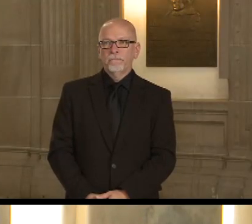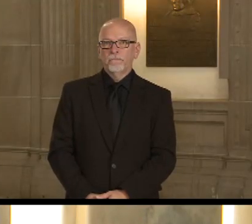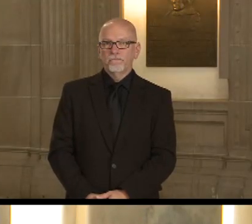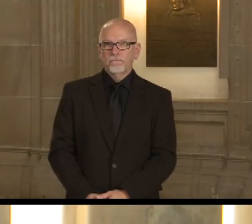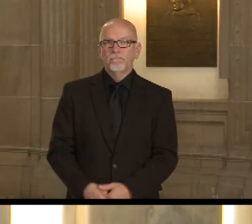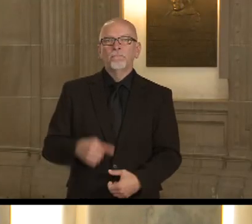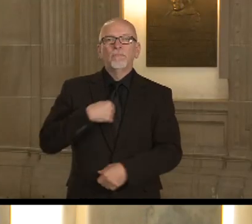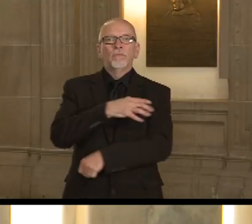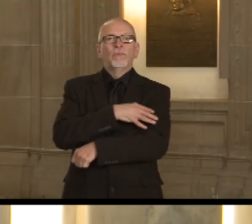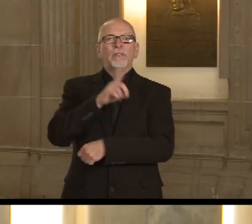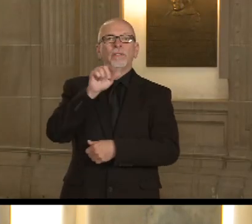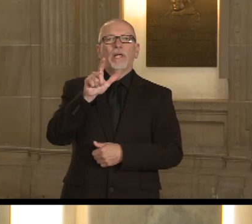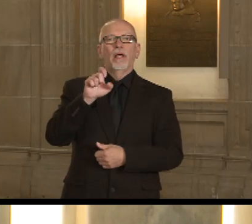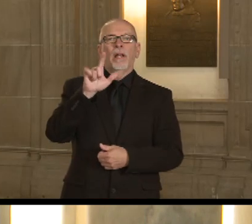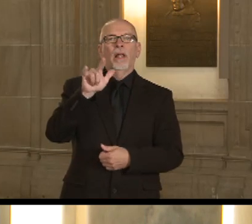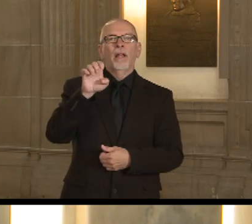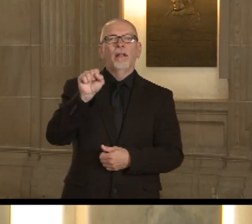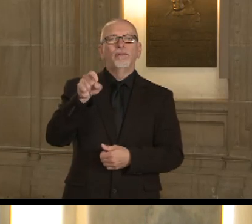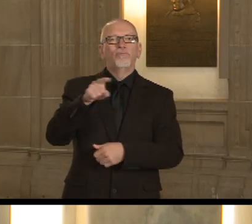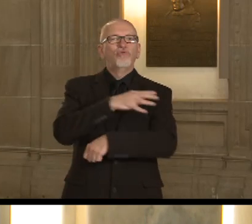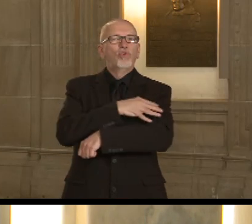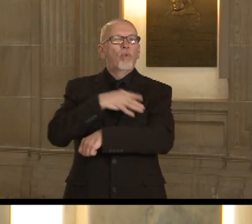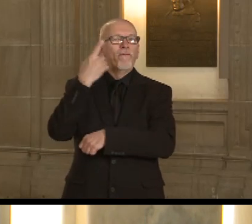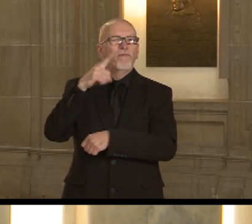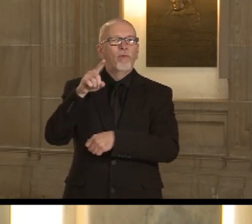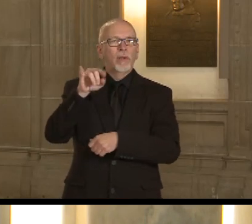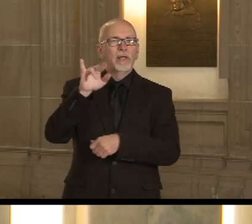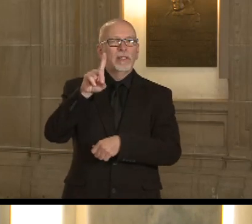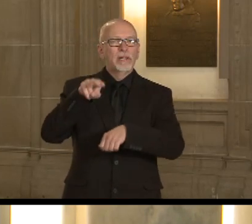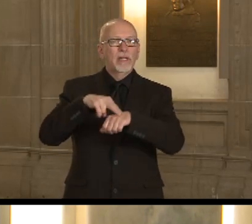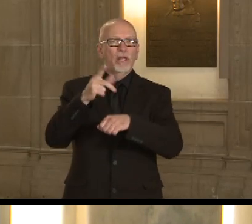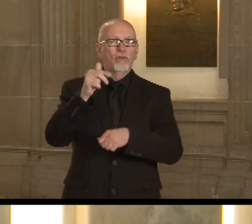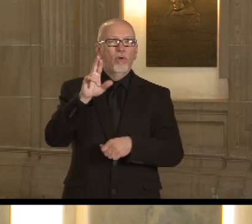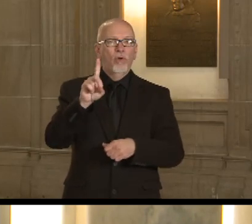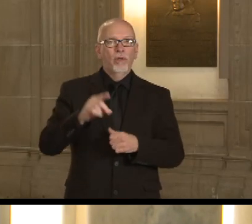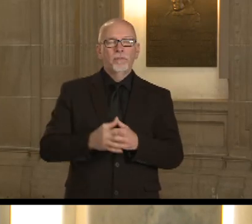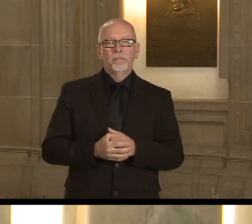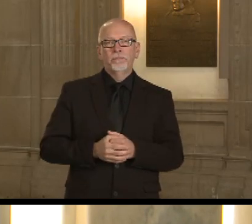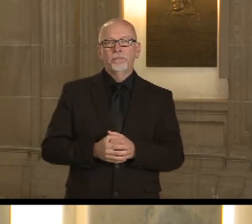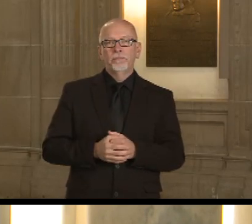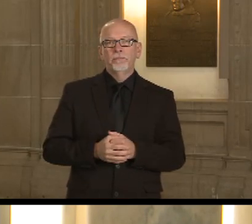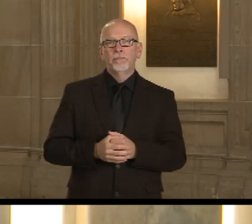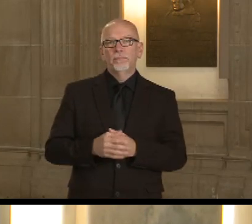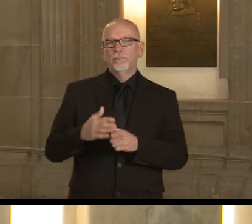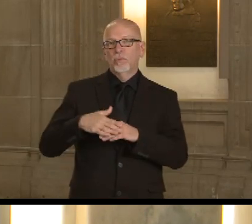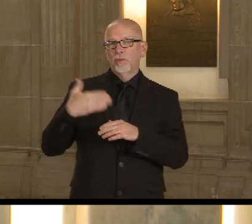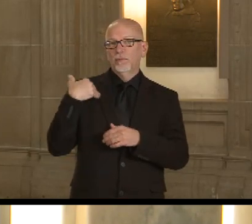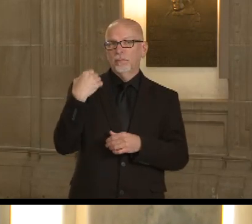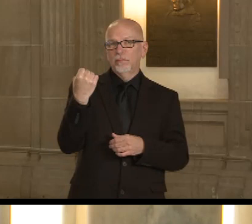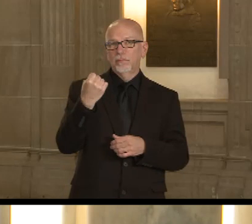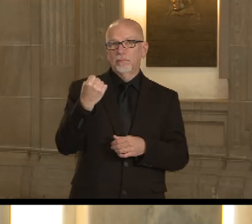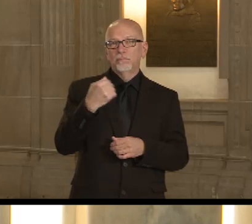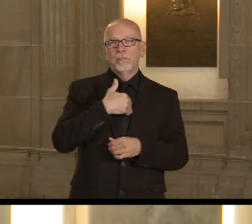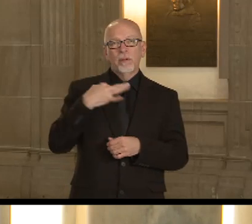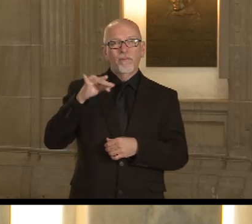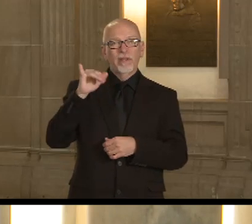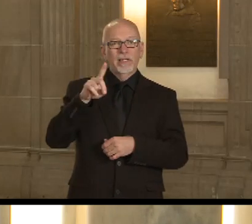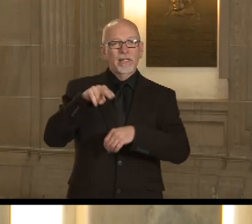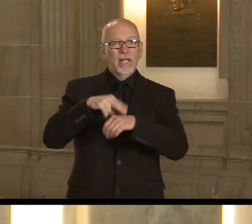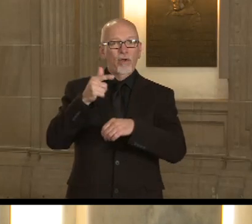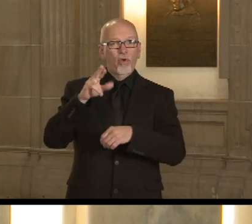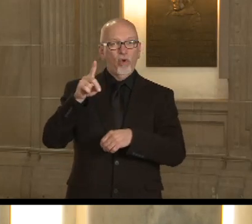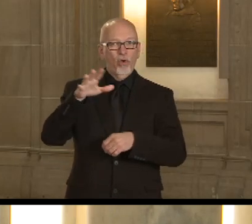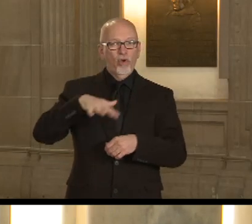I'm Brigadier General Dale Isles, the Adjutant General for the Indiana National Guard. On Saturday, members of the Indiana